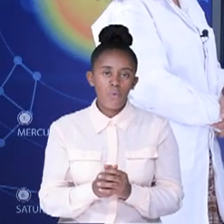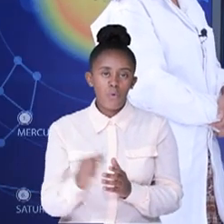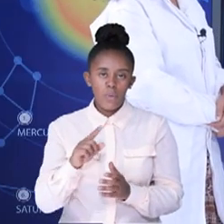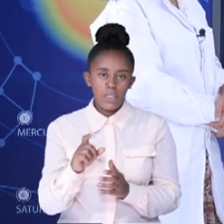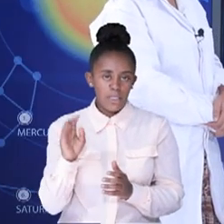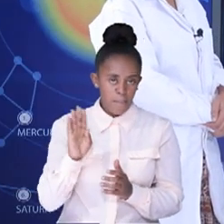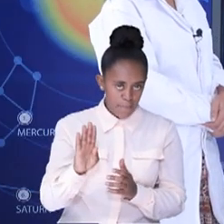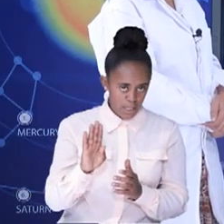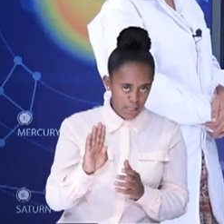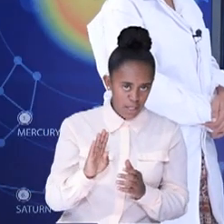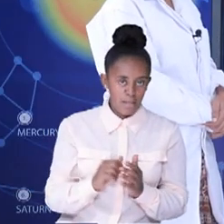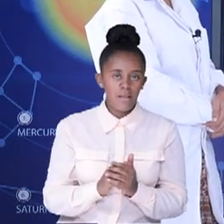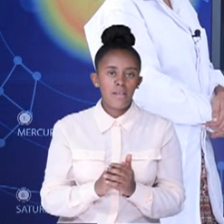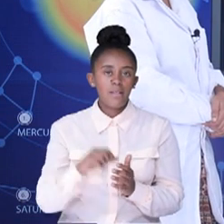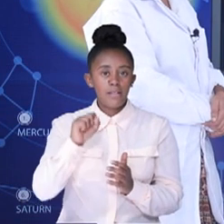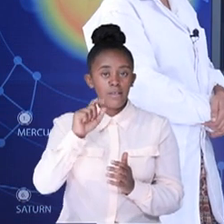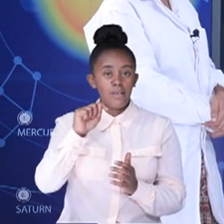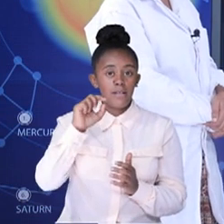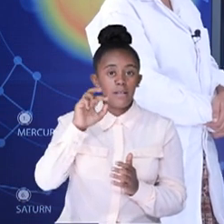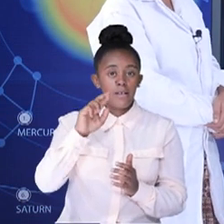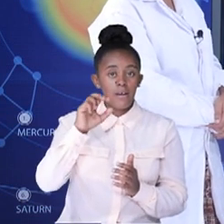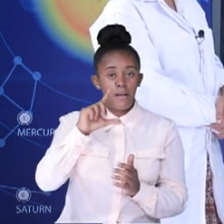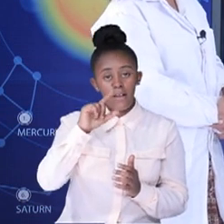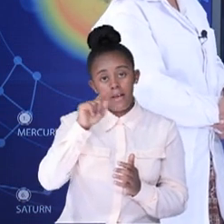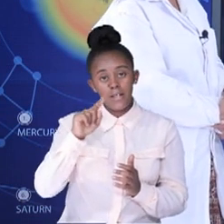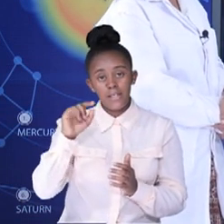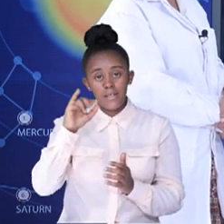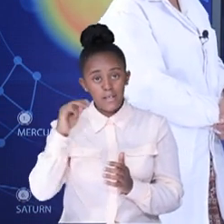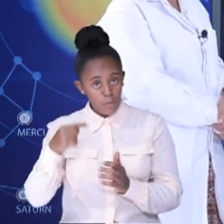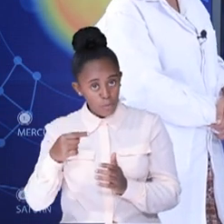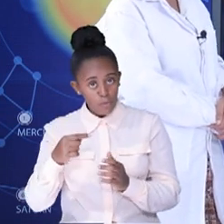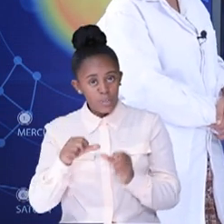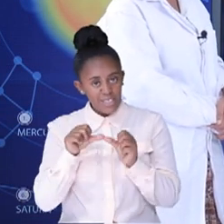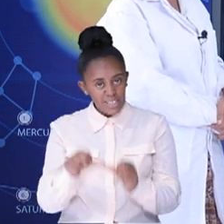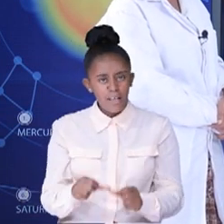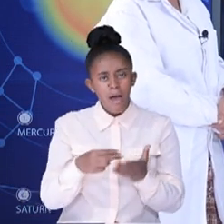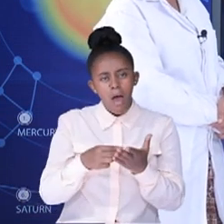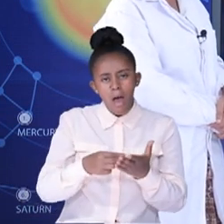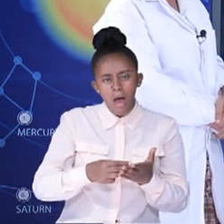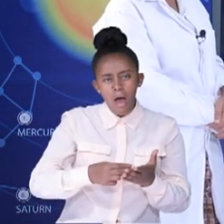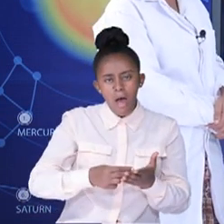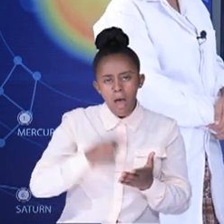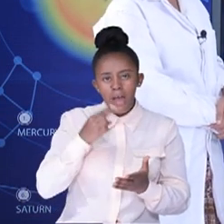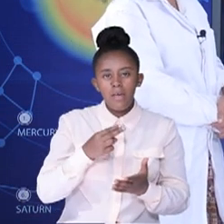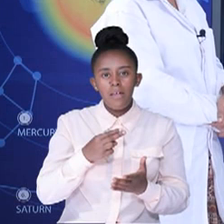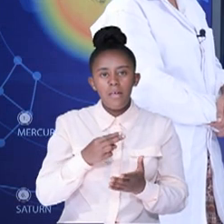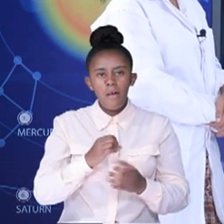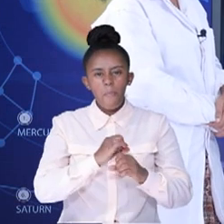B, sterilizing objects by boiling water at high pressure